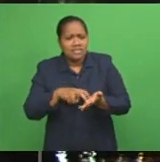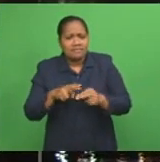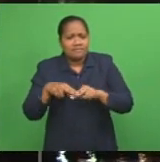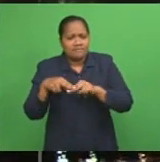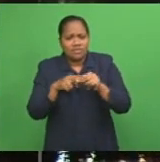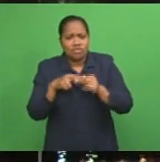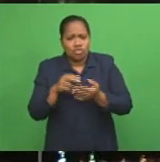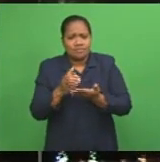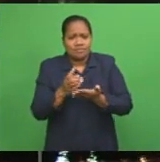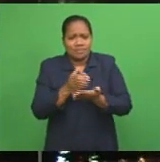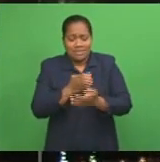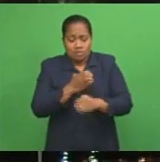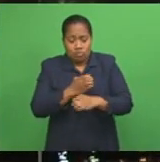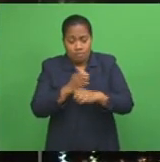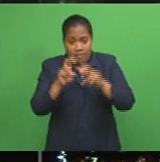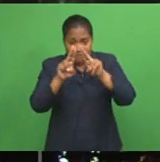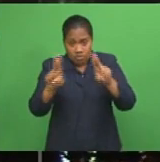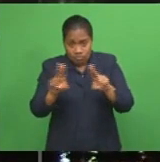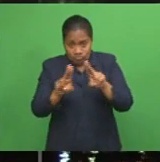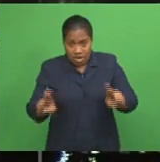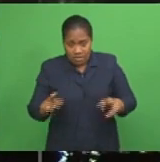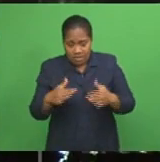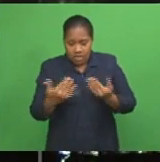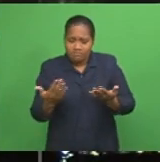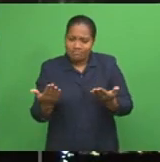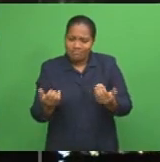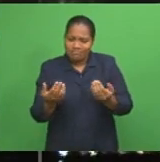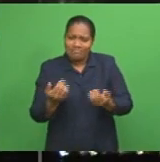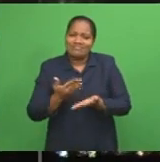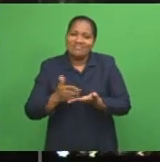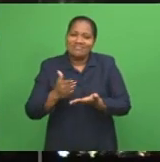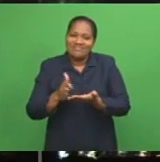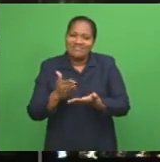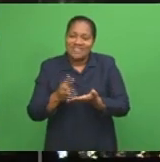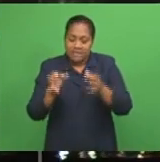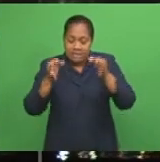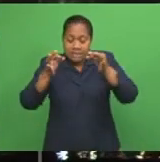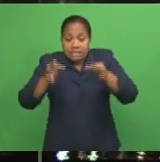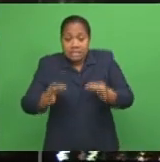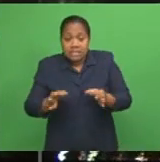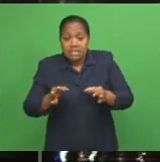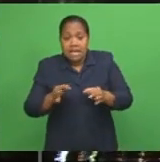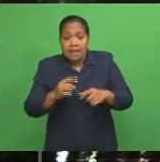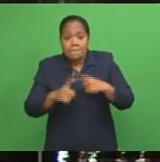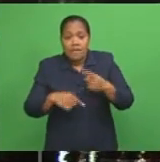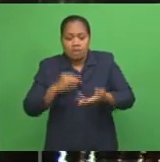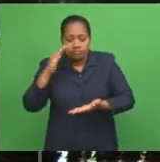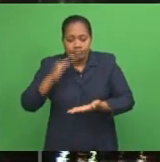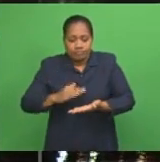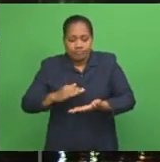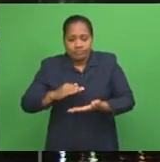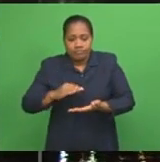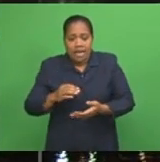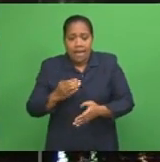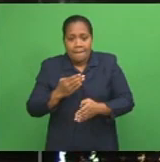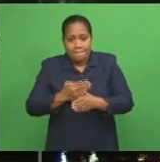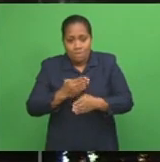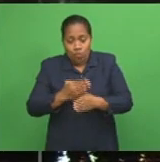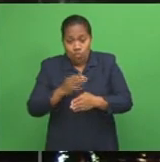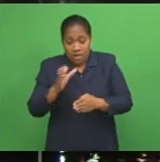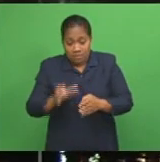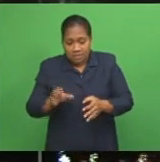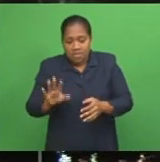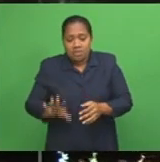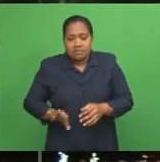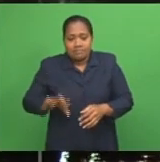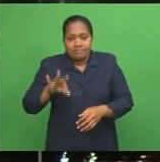Employers Federation have welcomed the Fiji National Provident Fund's decision to reduce the employers' contribution by 5% until